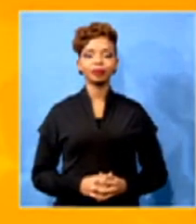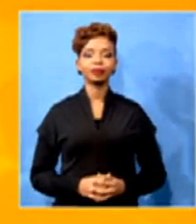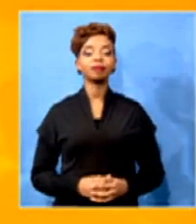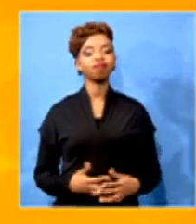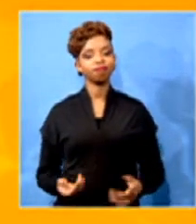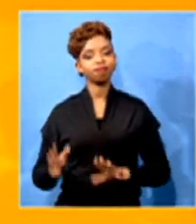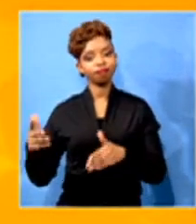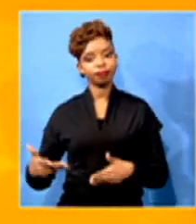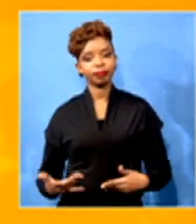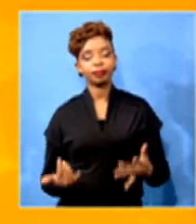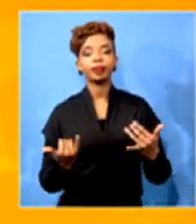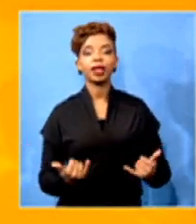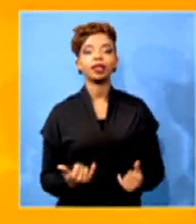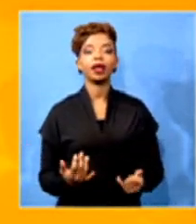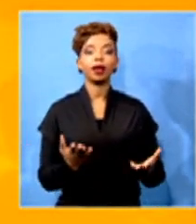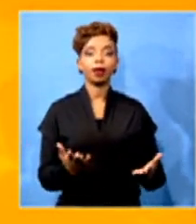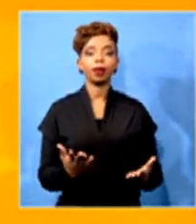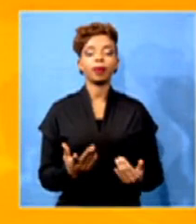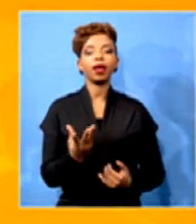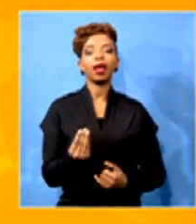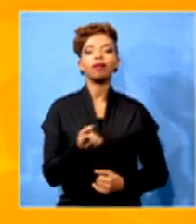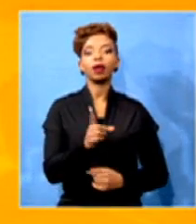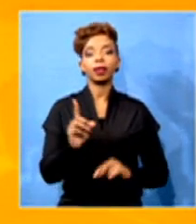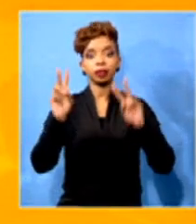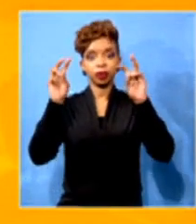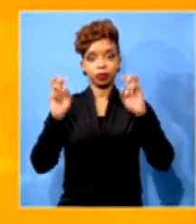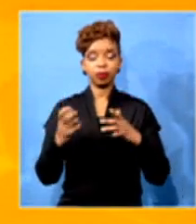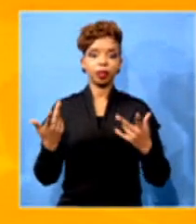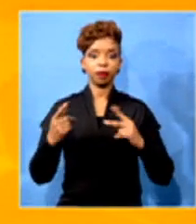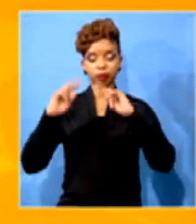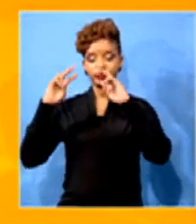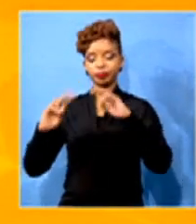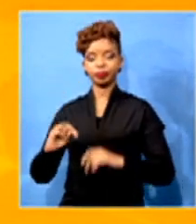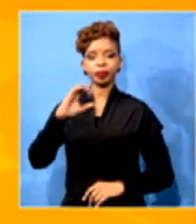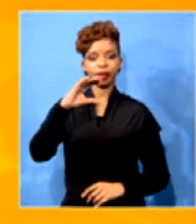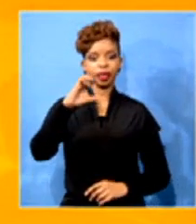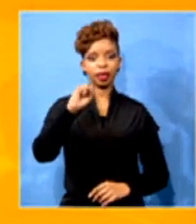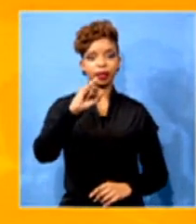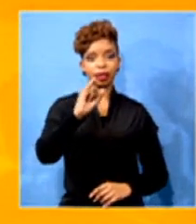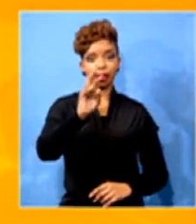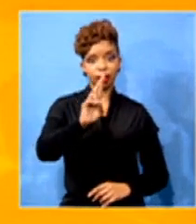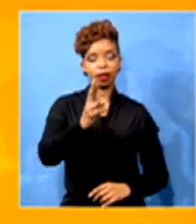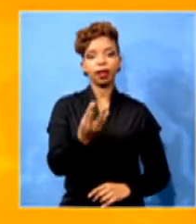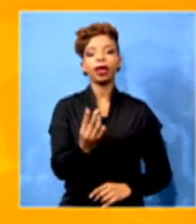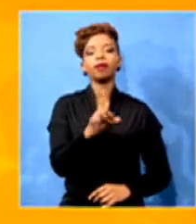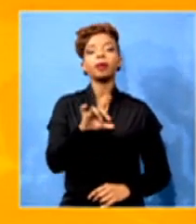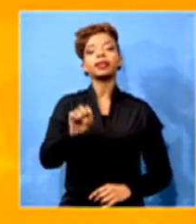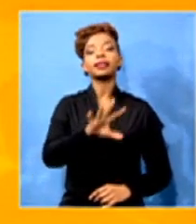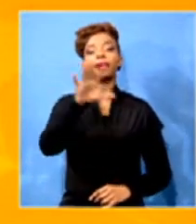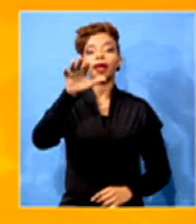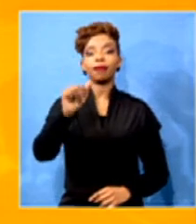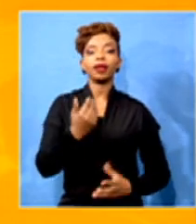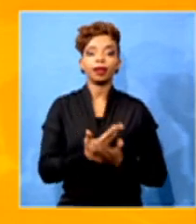And welcome back. Now, the Council for Scientific and Industrial Research, or the CSIR, say that South Africa could face the